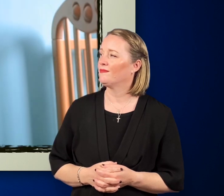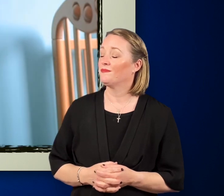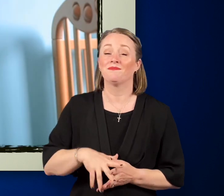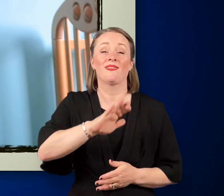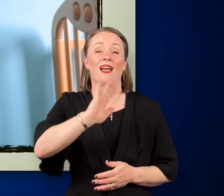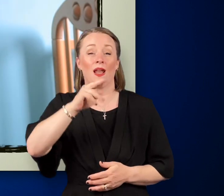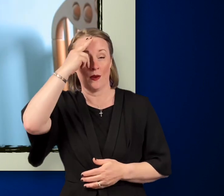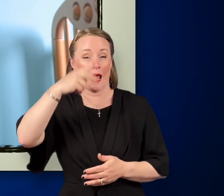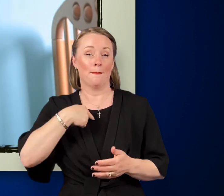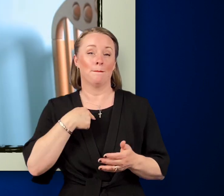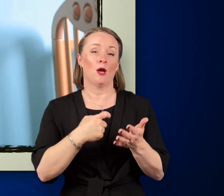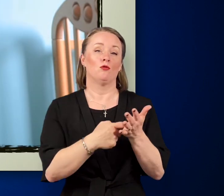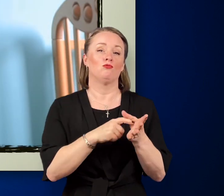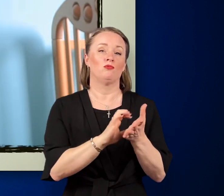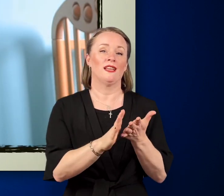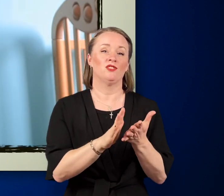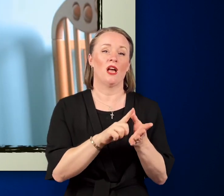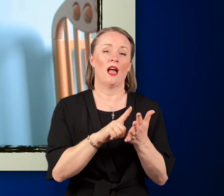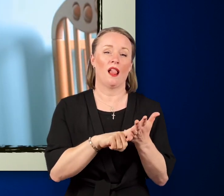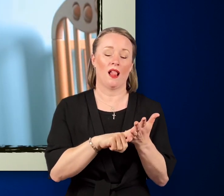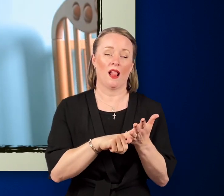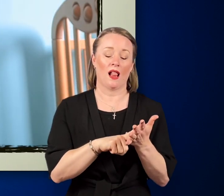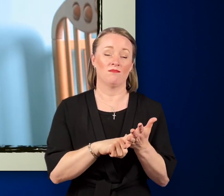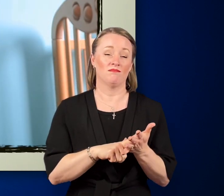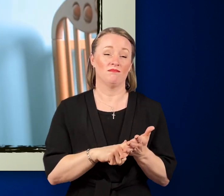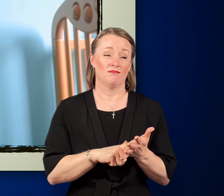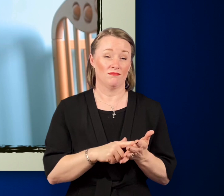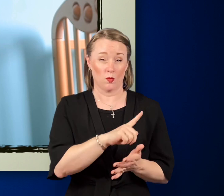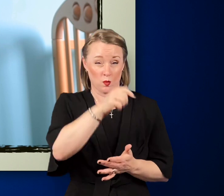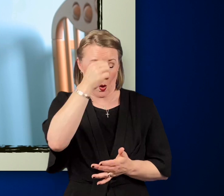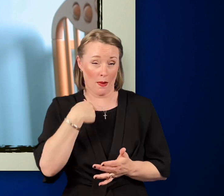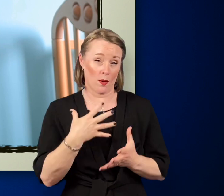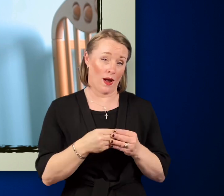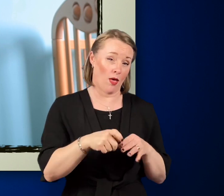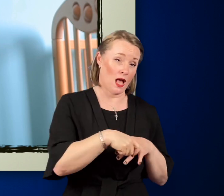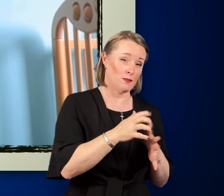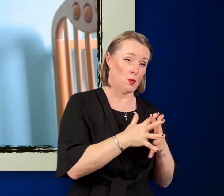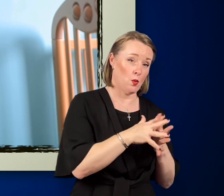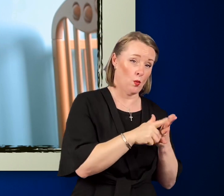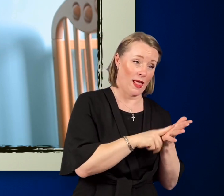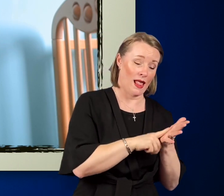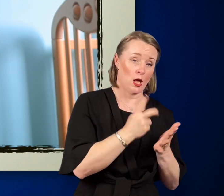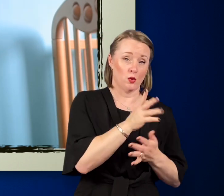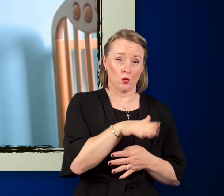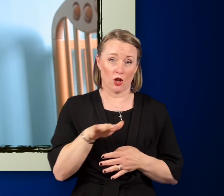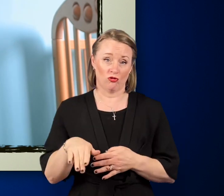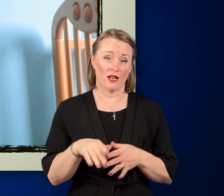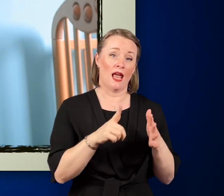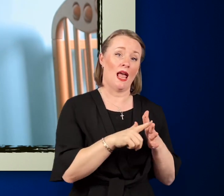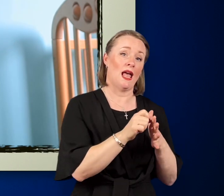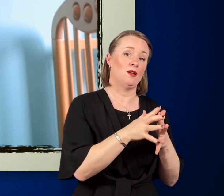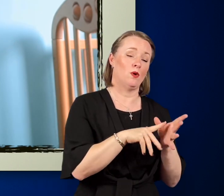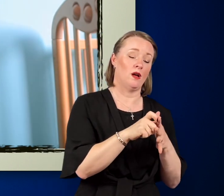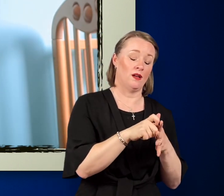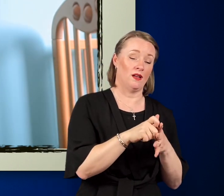Hello everyone, my name is Rachel. A lot of you will know me and my husband Will and Edward, who is nearly two. Most of you won't have yet